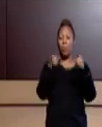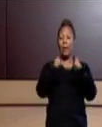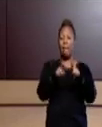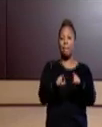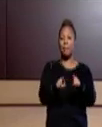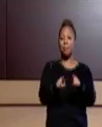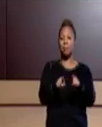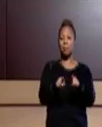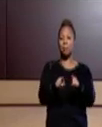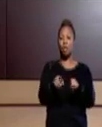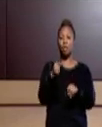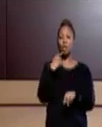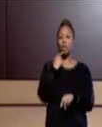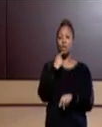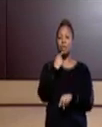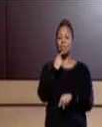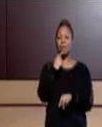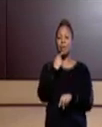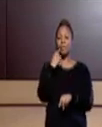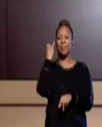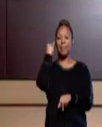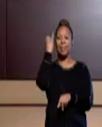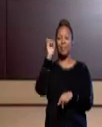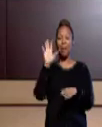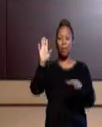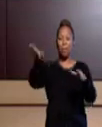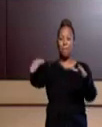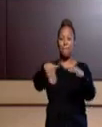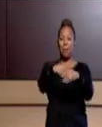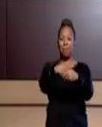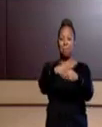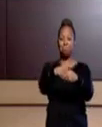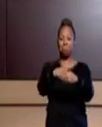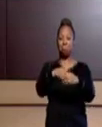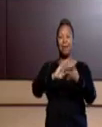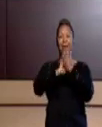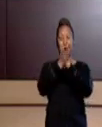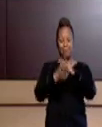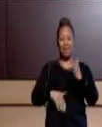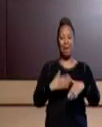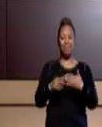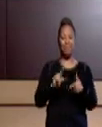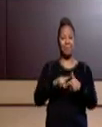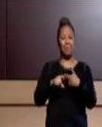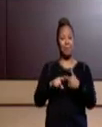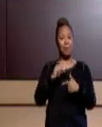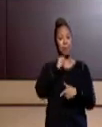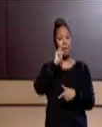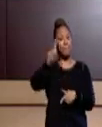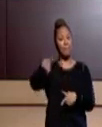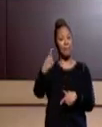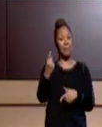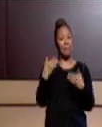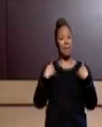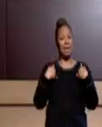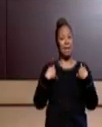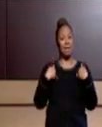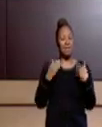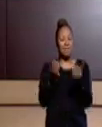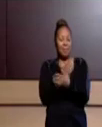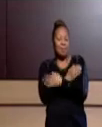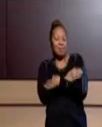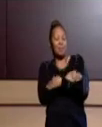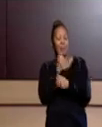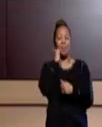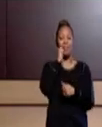this. You will say that if I were married, I would be happy. Because then I wouldn't be lonely. Then I would have somebody to cuddle every